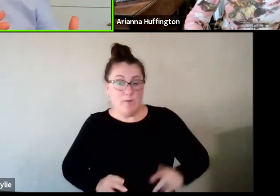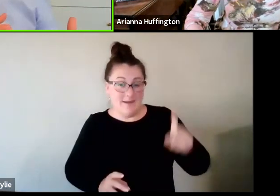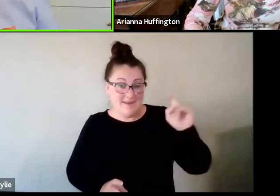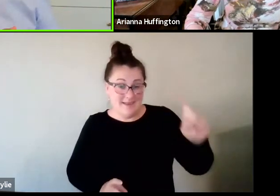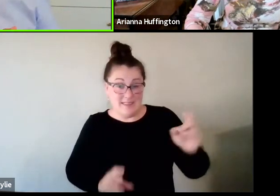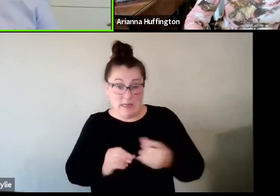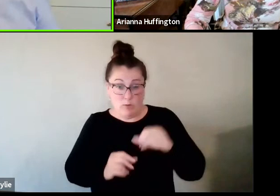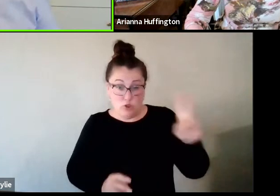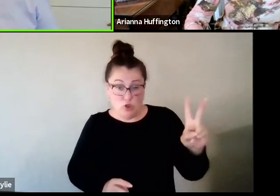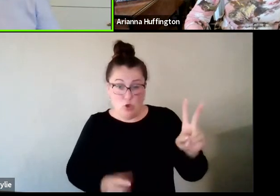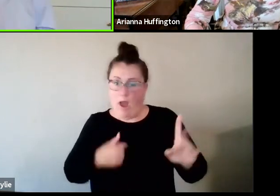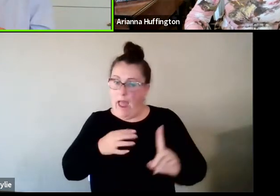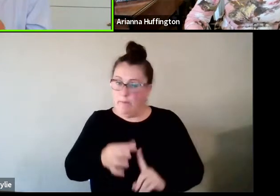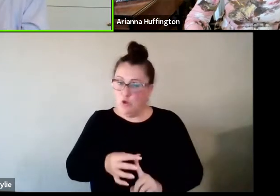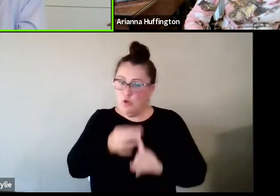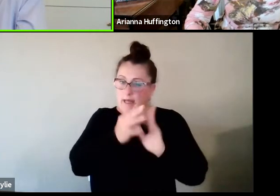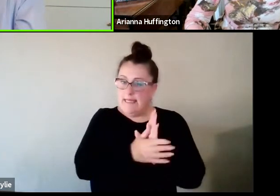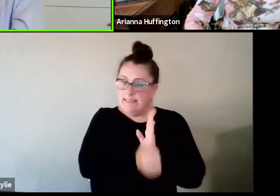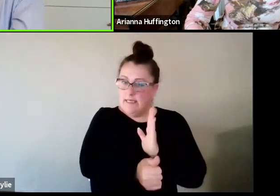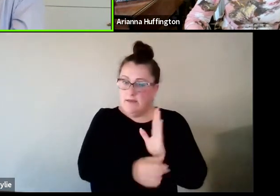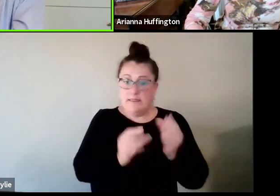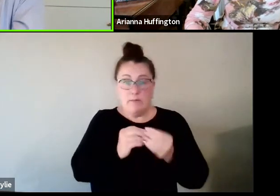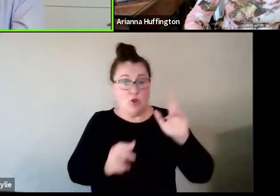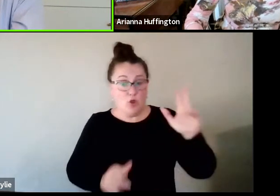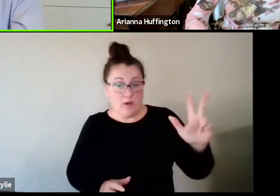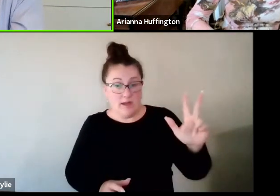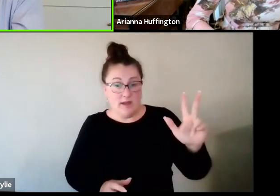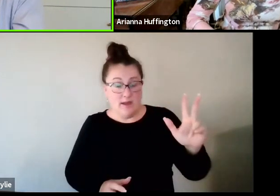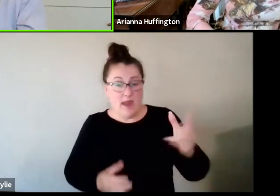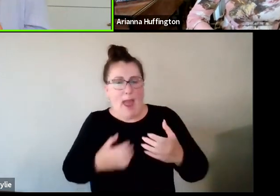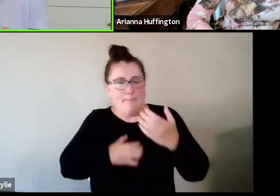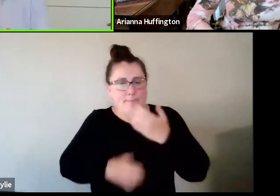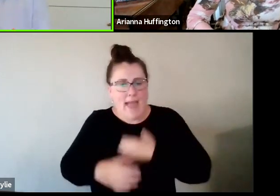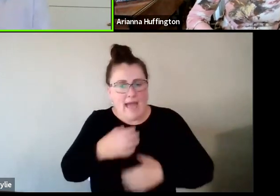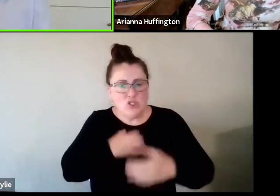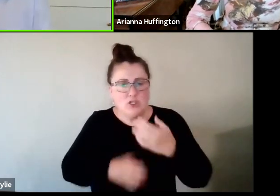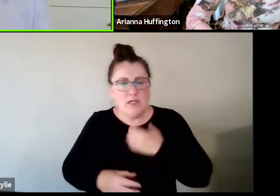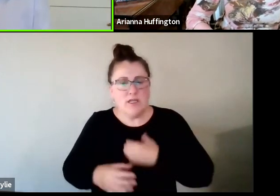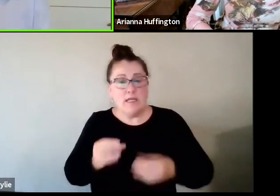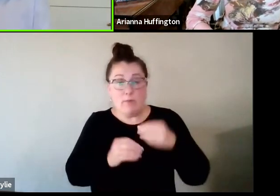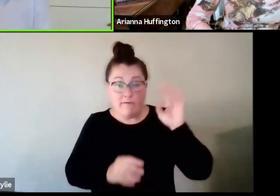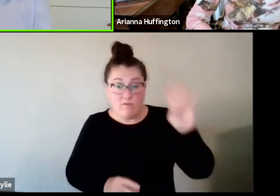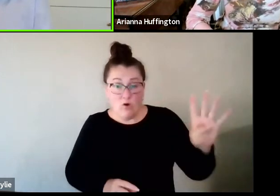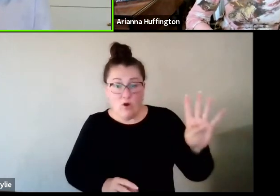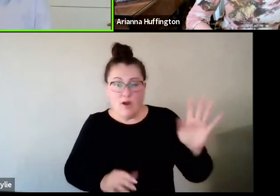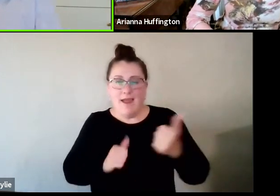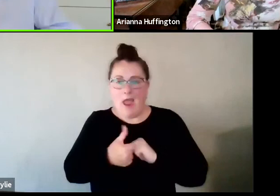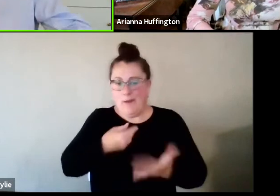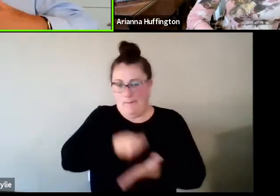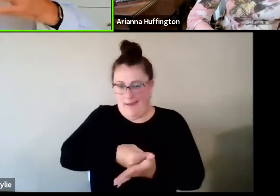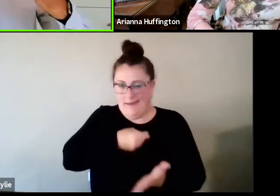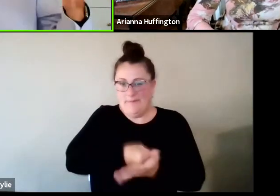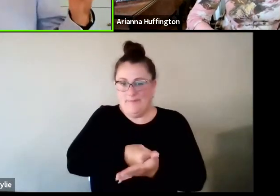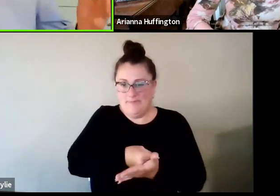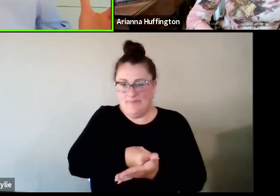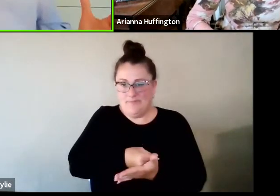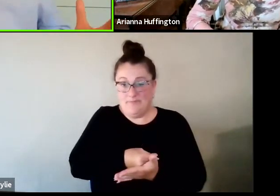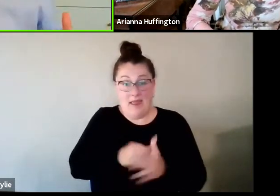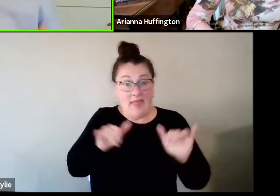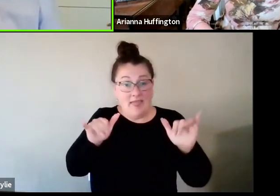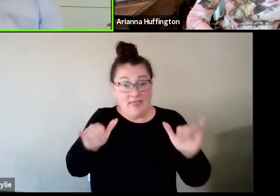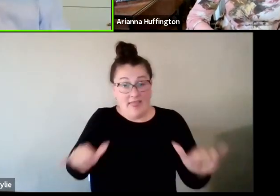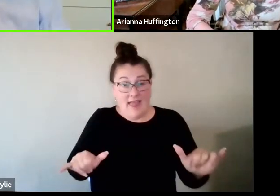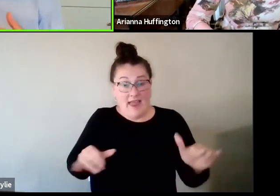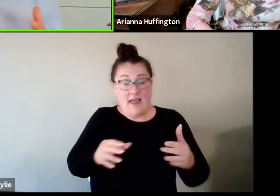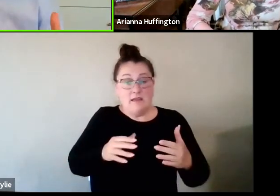I'm uniquely good at. Number three, what we are passionate about. And number four, how we can make money. That can lead